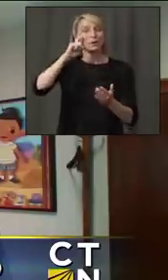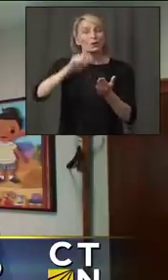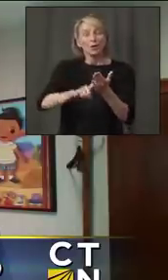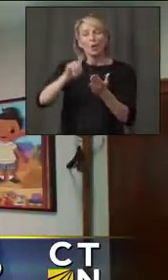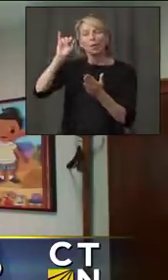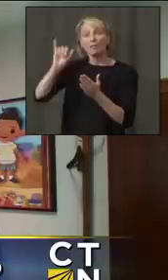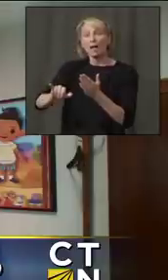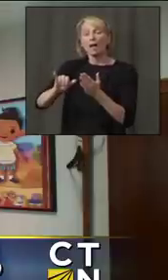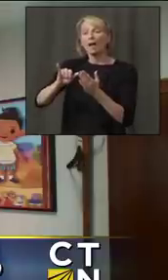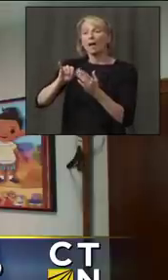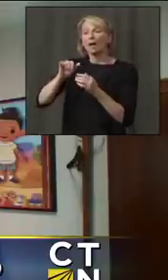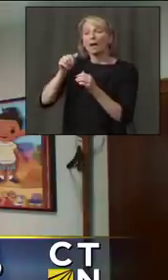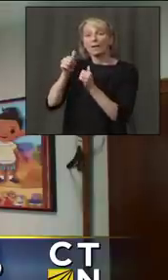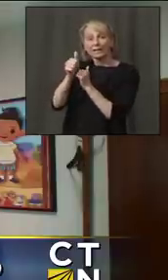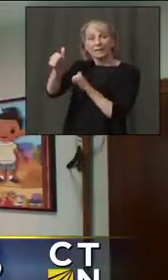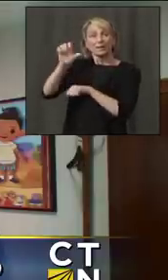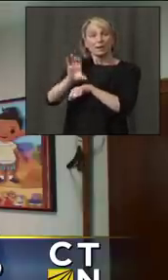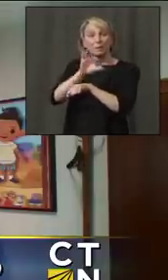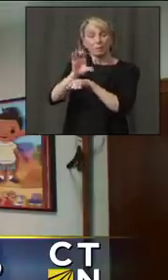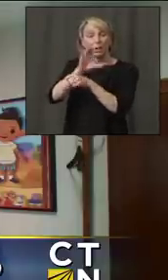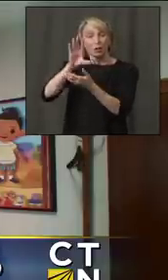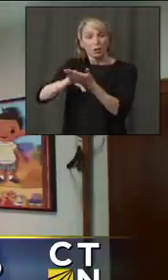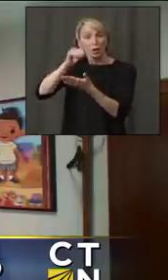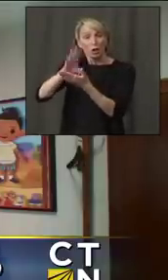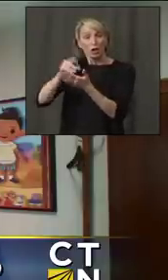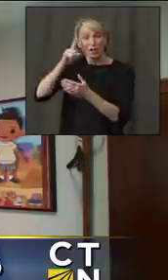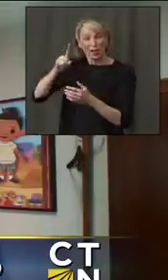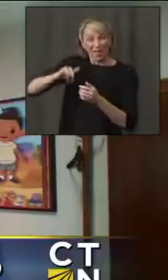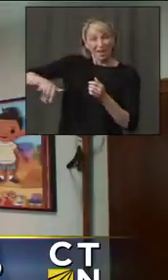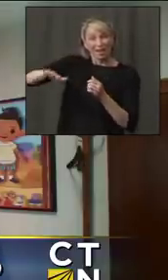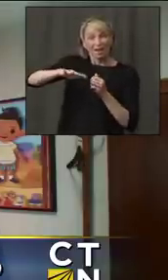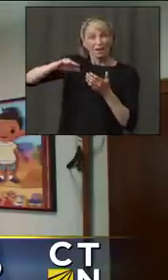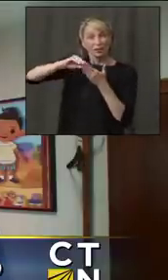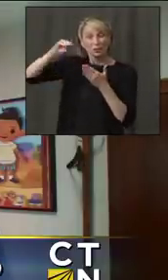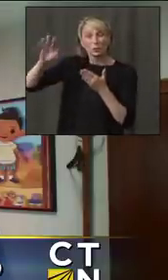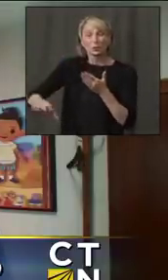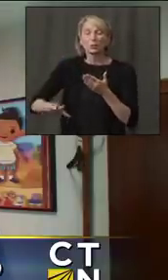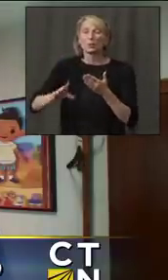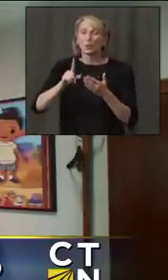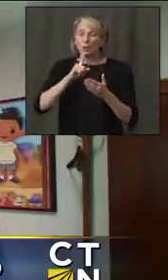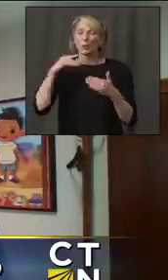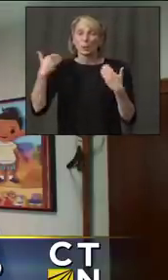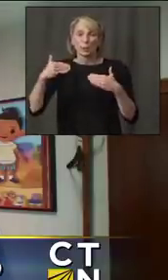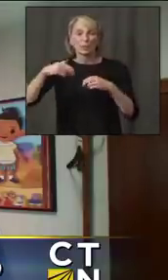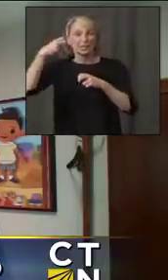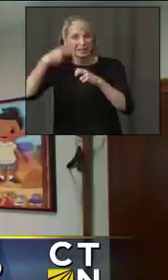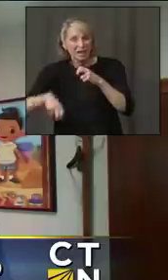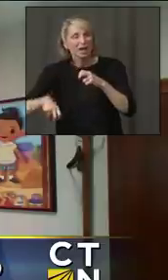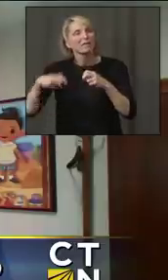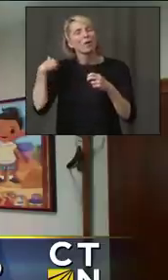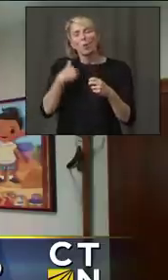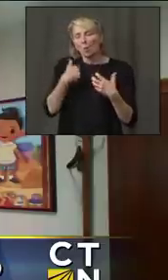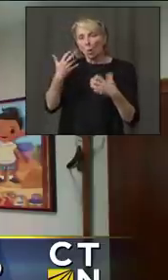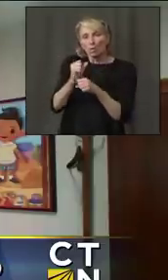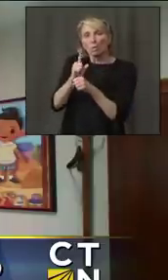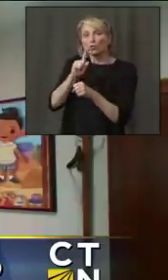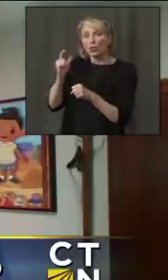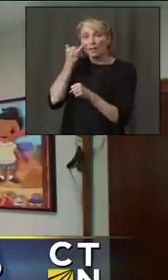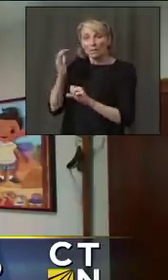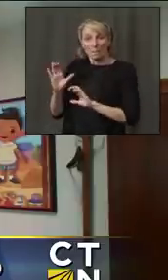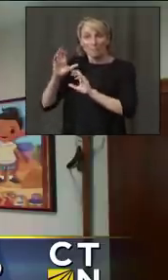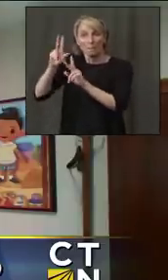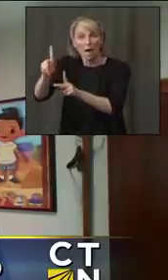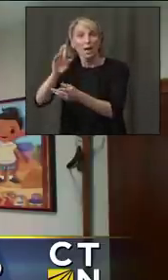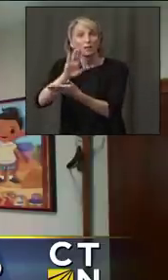special needs is one that we take very seriously, and we want to make sure that we can provide the best opportunity for them to return to